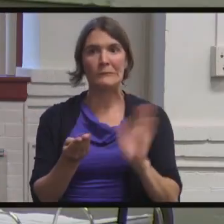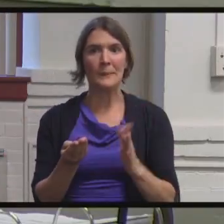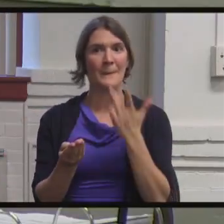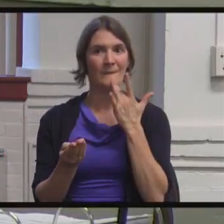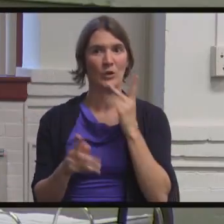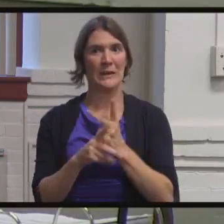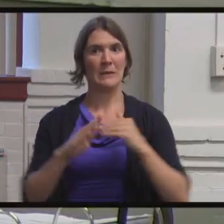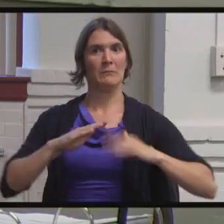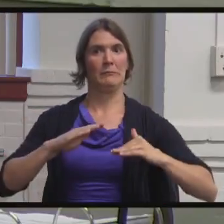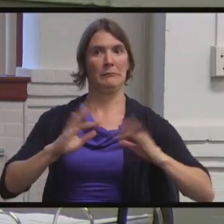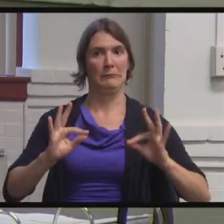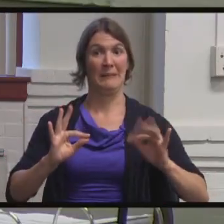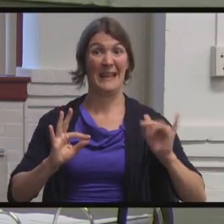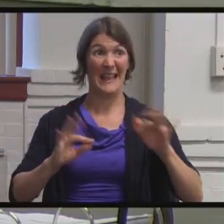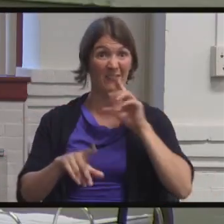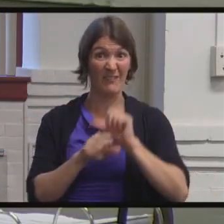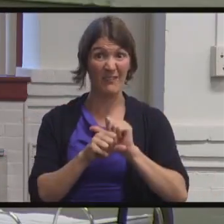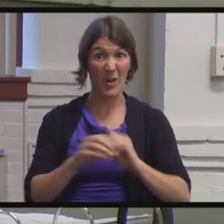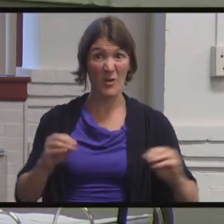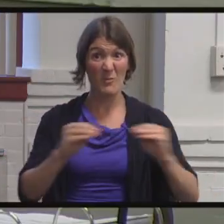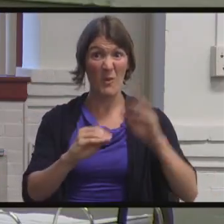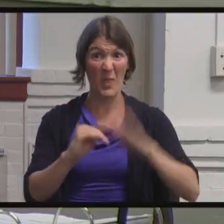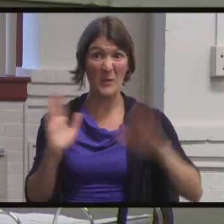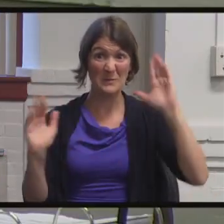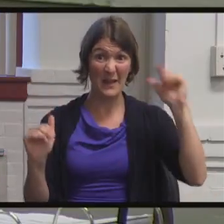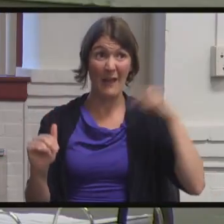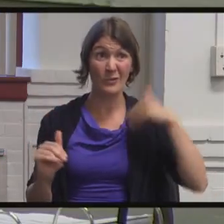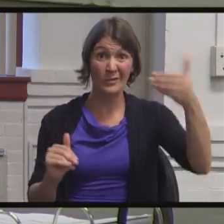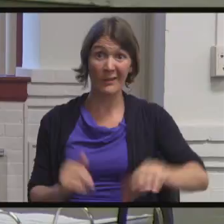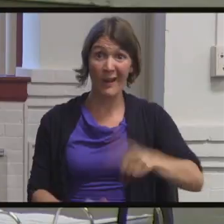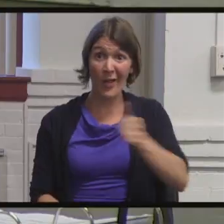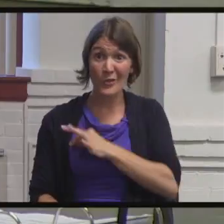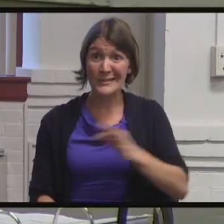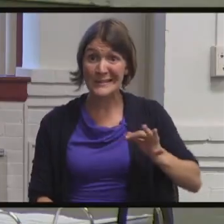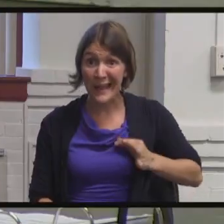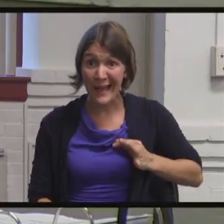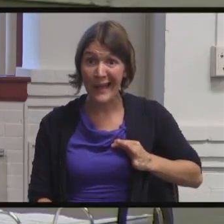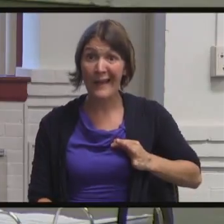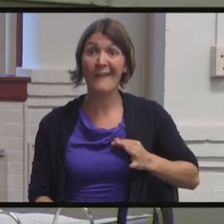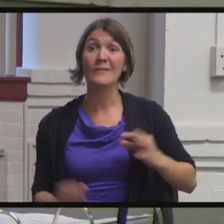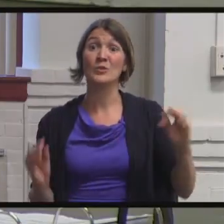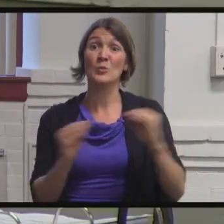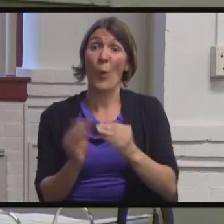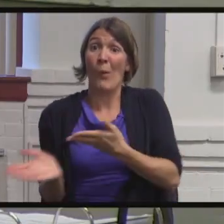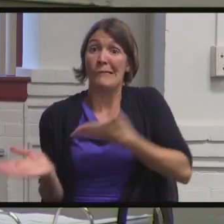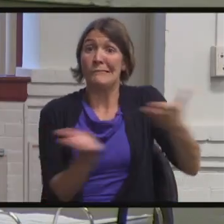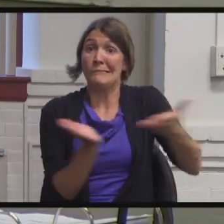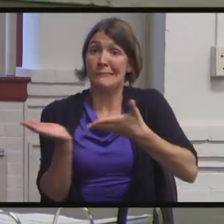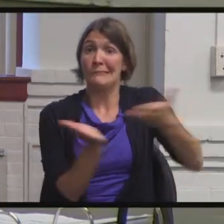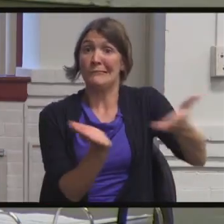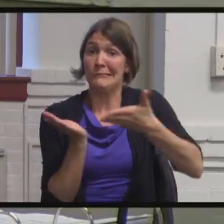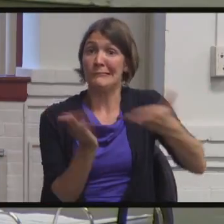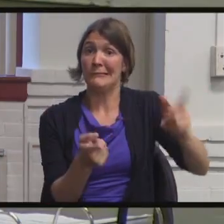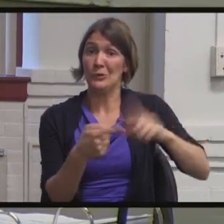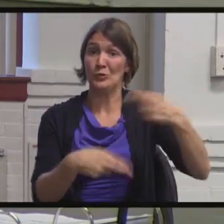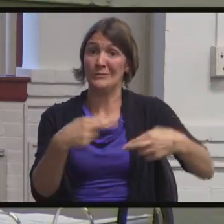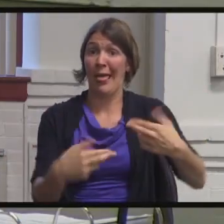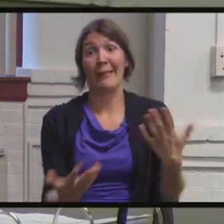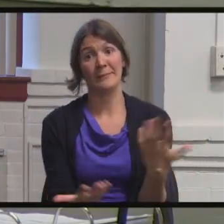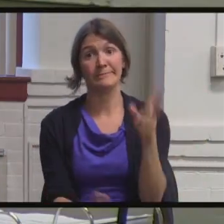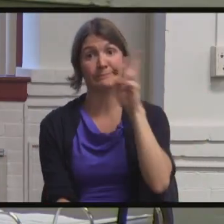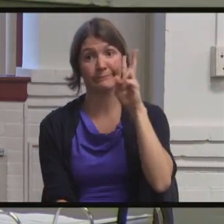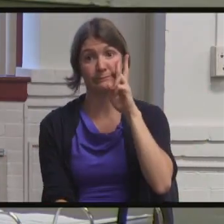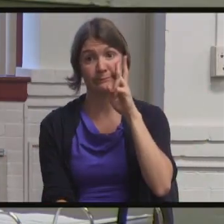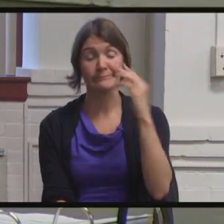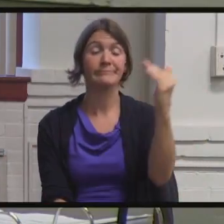potential for hiring another staff person to increase the efficiency and be able to get the materials out a little more quickly. We're